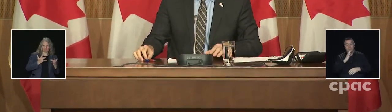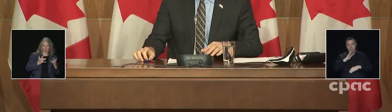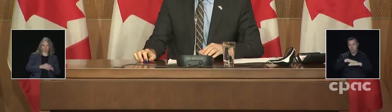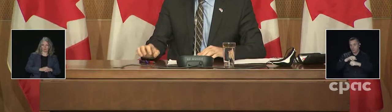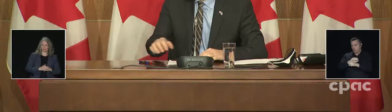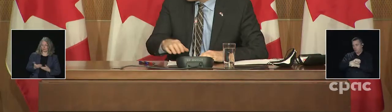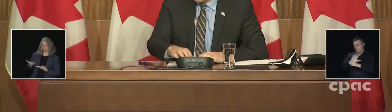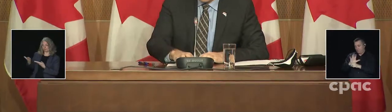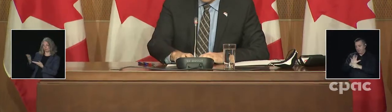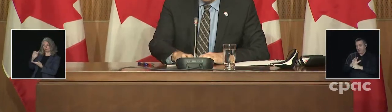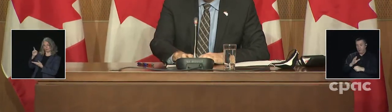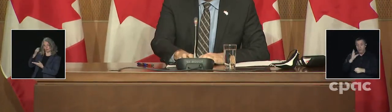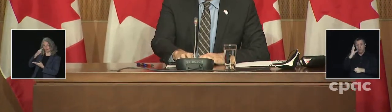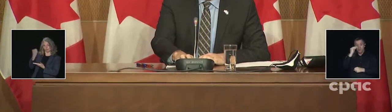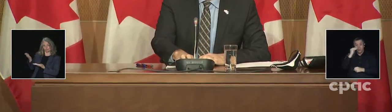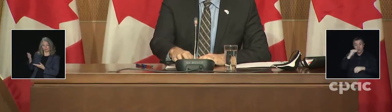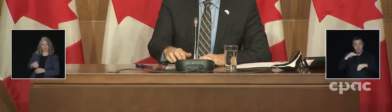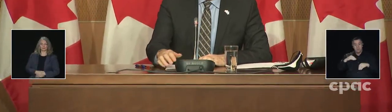Minister?